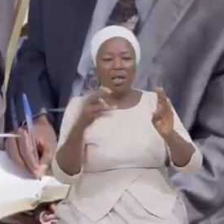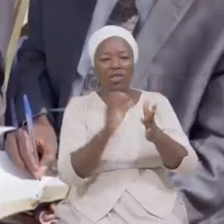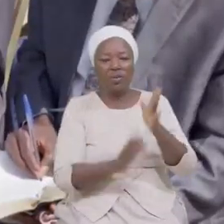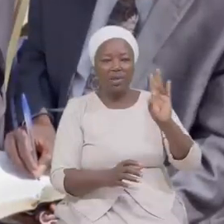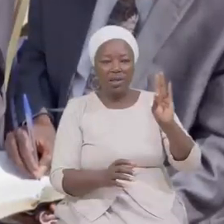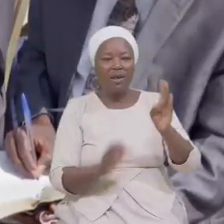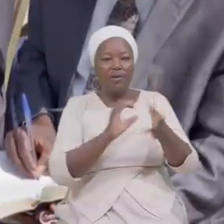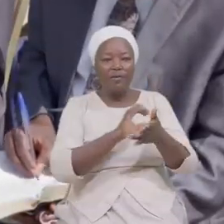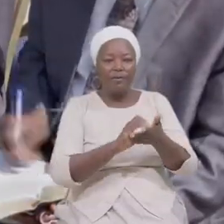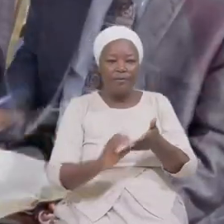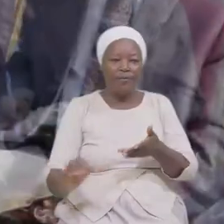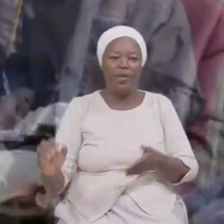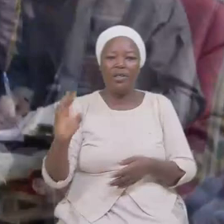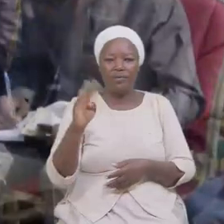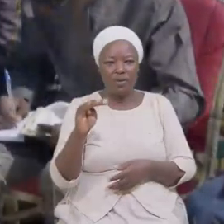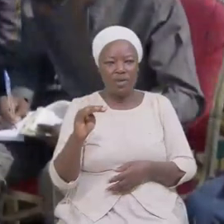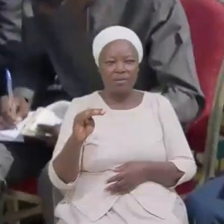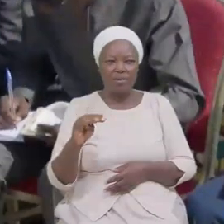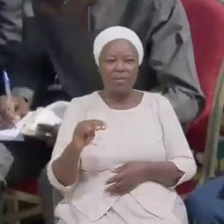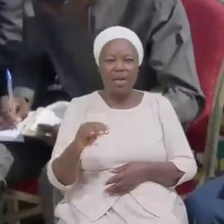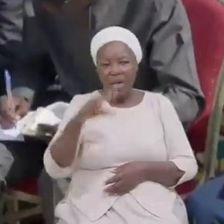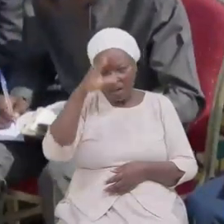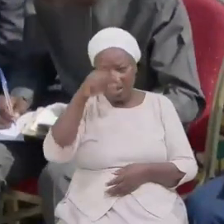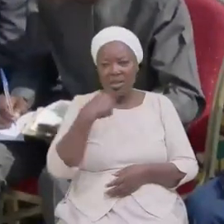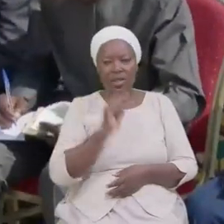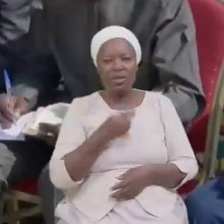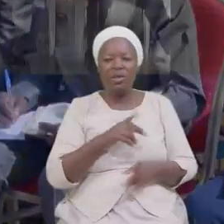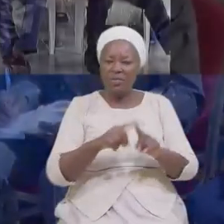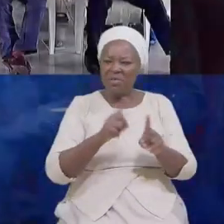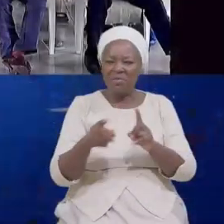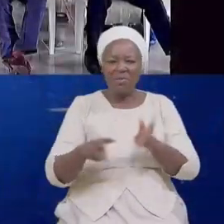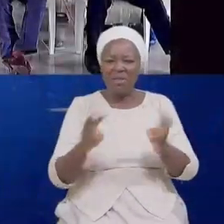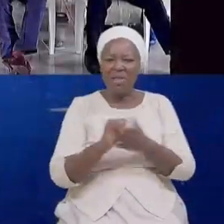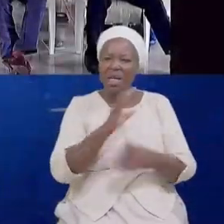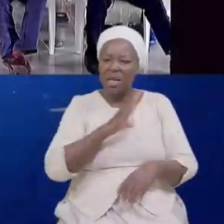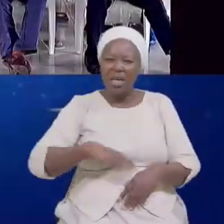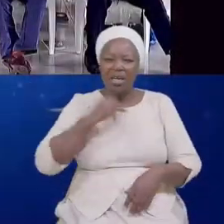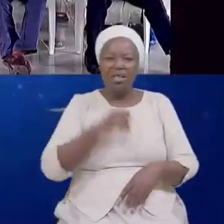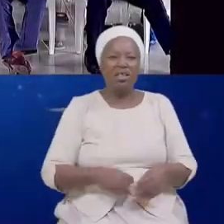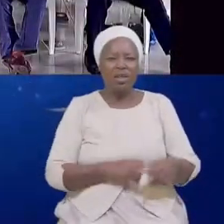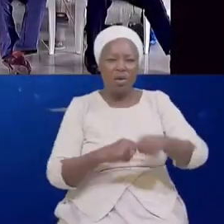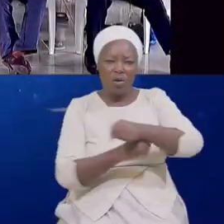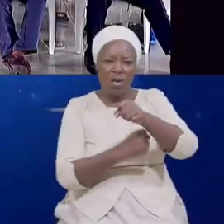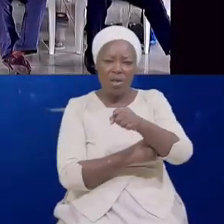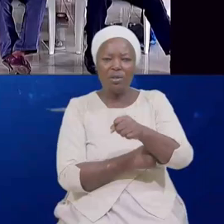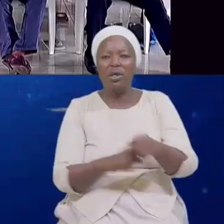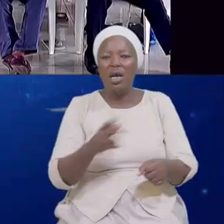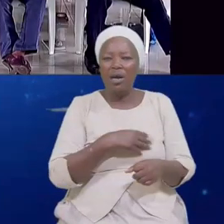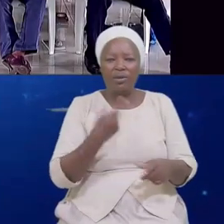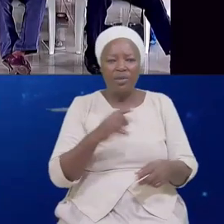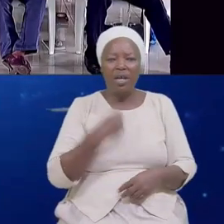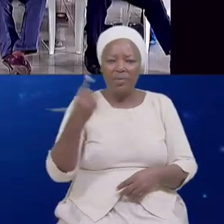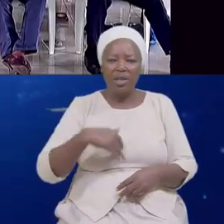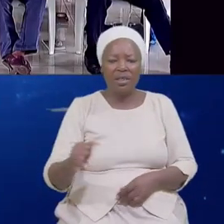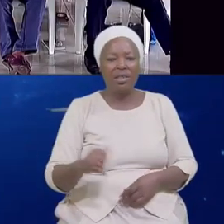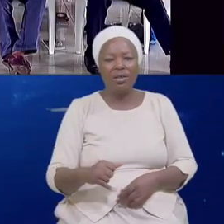in different ways that Christ is the cornerstone of the everlasting covenant that the Lord has made